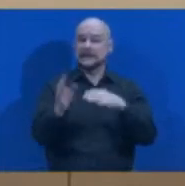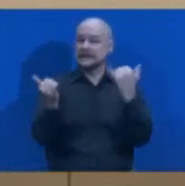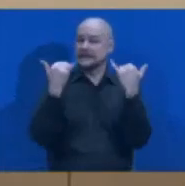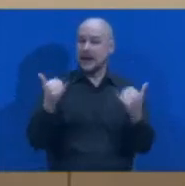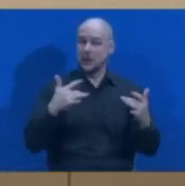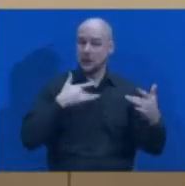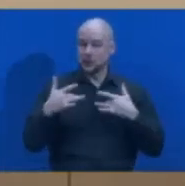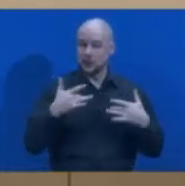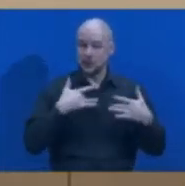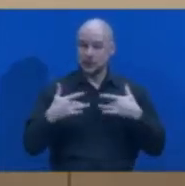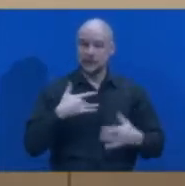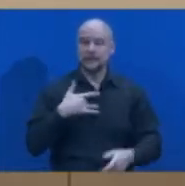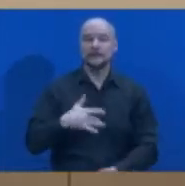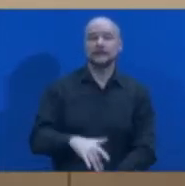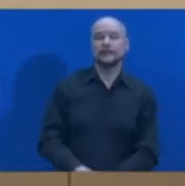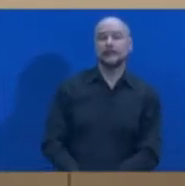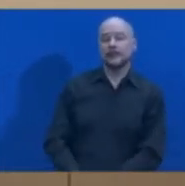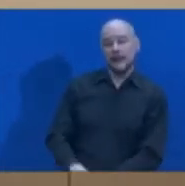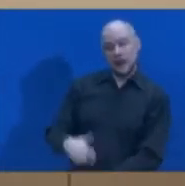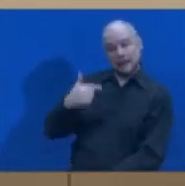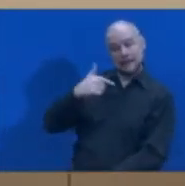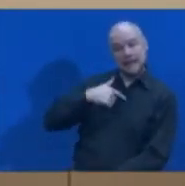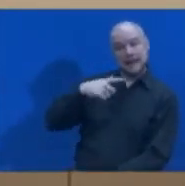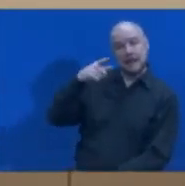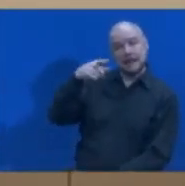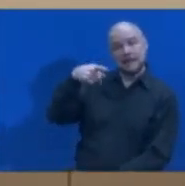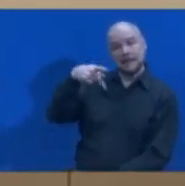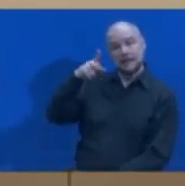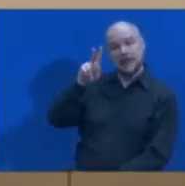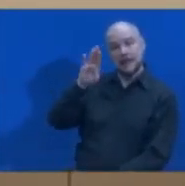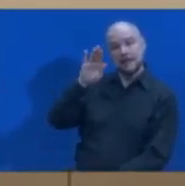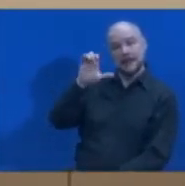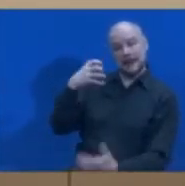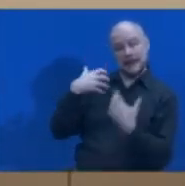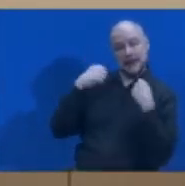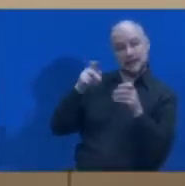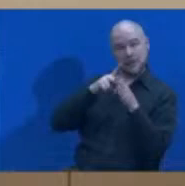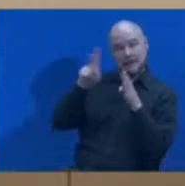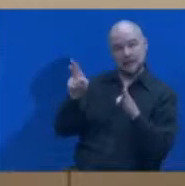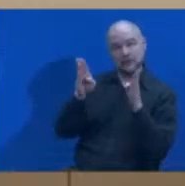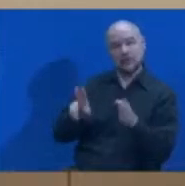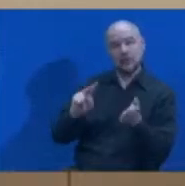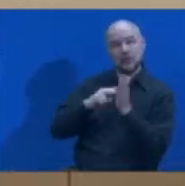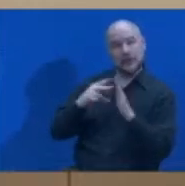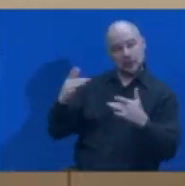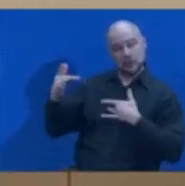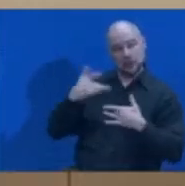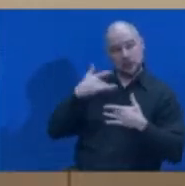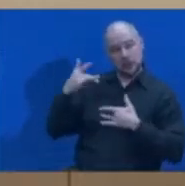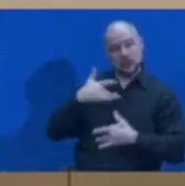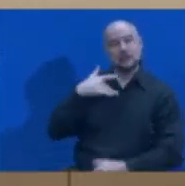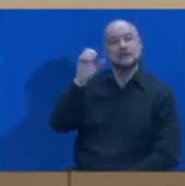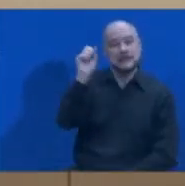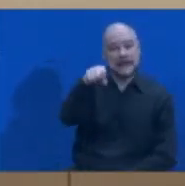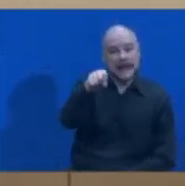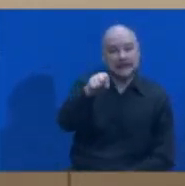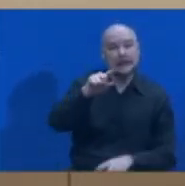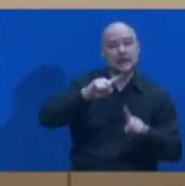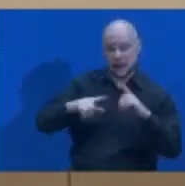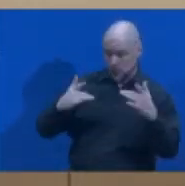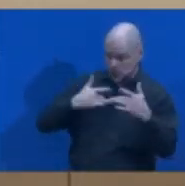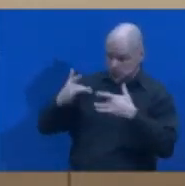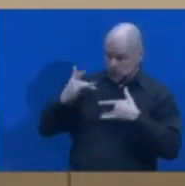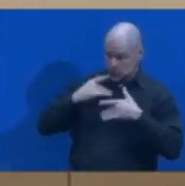I would not be a public health professional if I did not have concerns. However, concerns can't stop us from moving